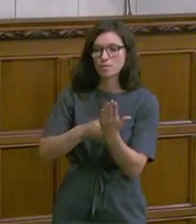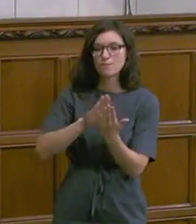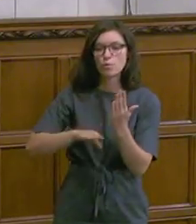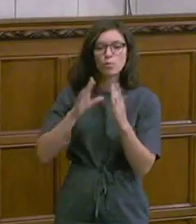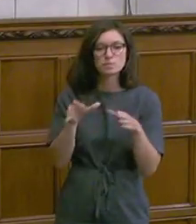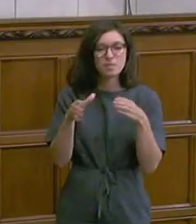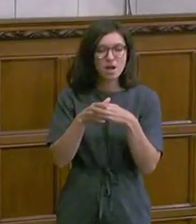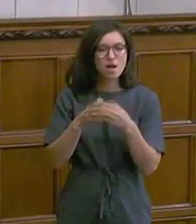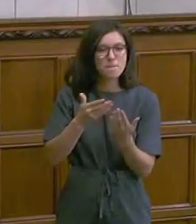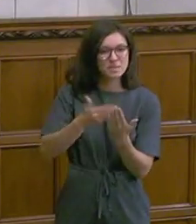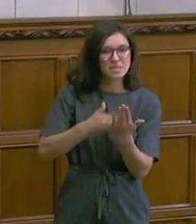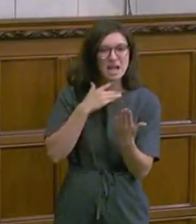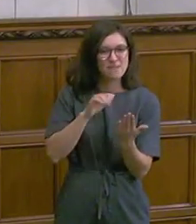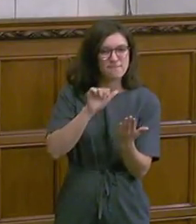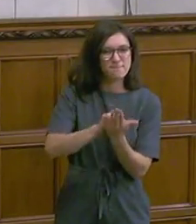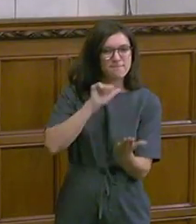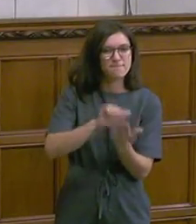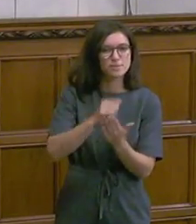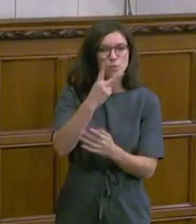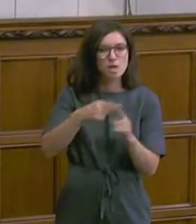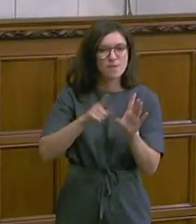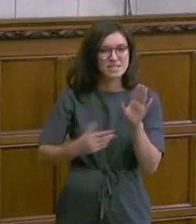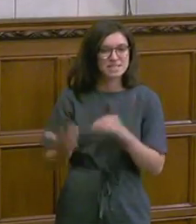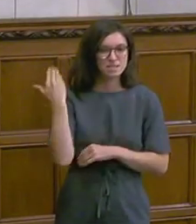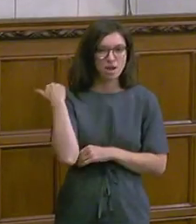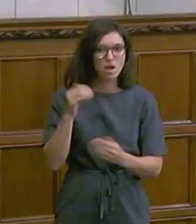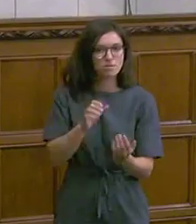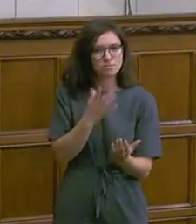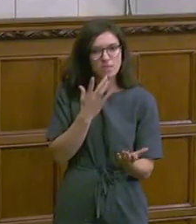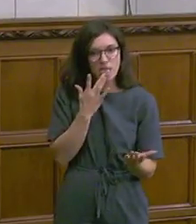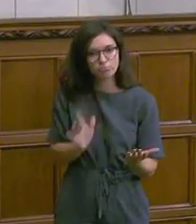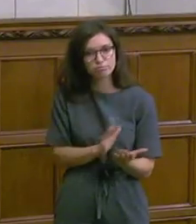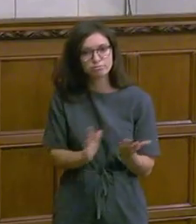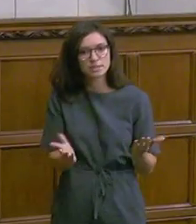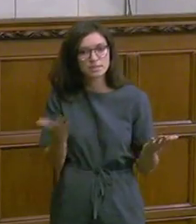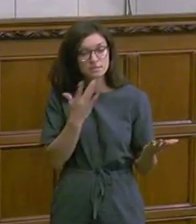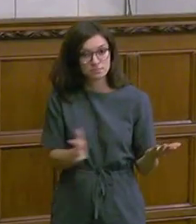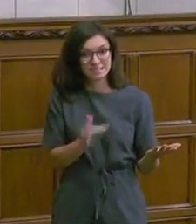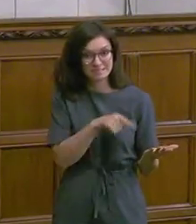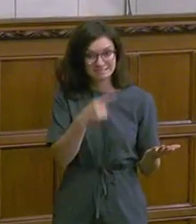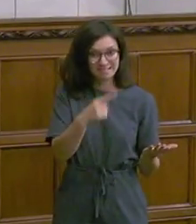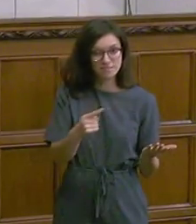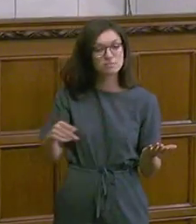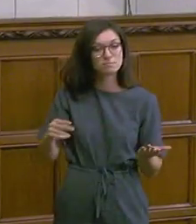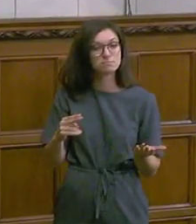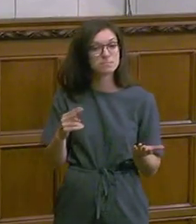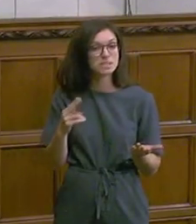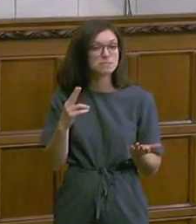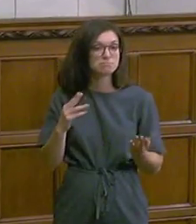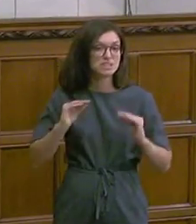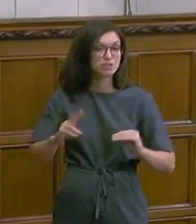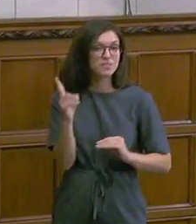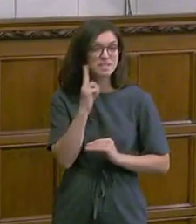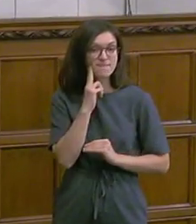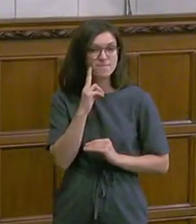department and published over 2.5 years ago already identified that there is a drastic shortage of deaf teachers.